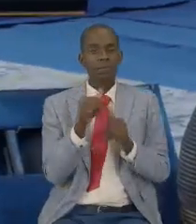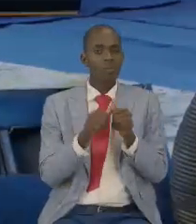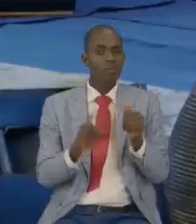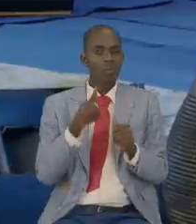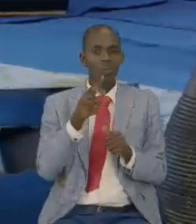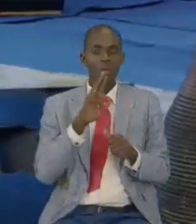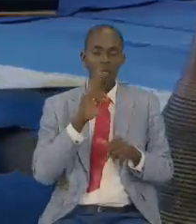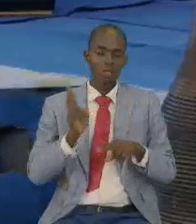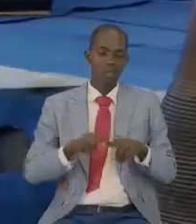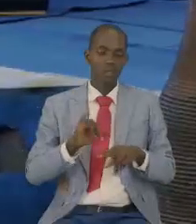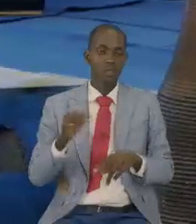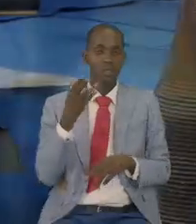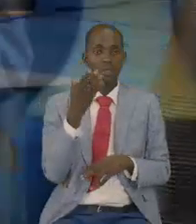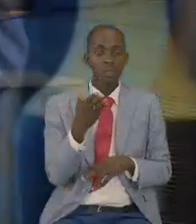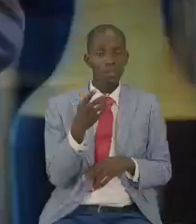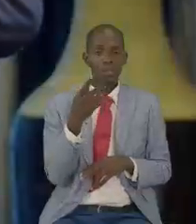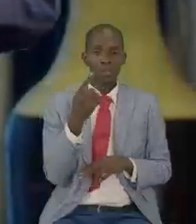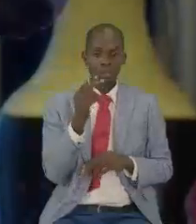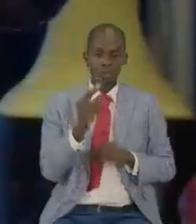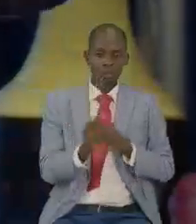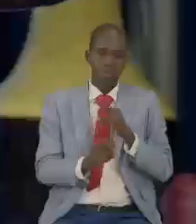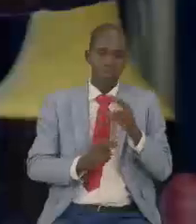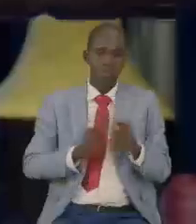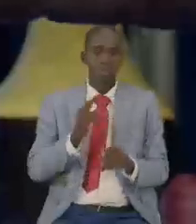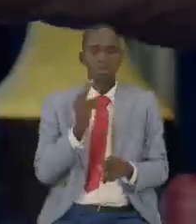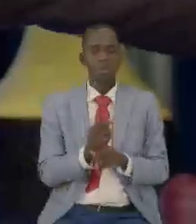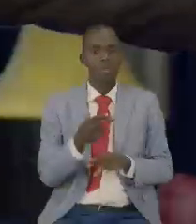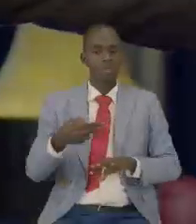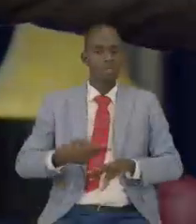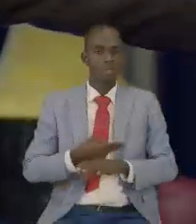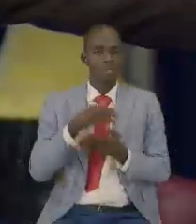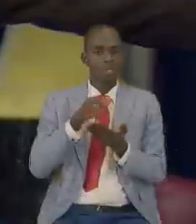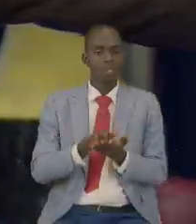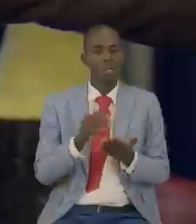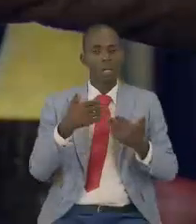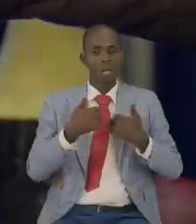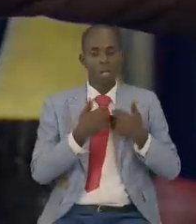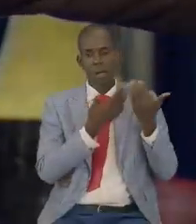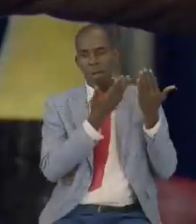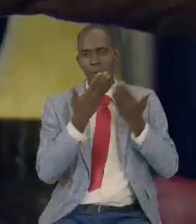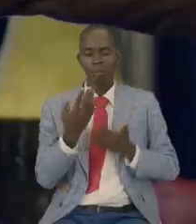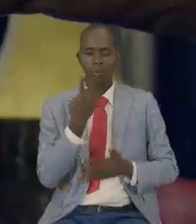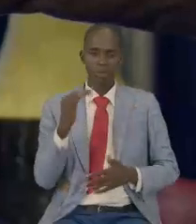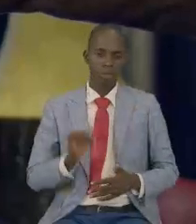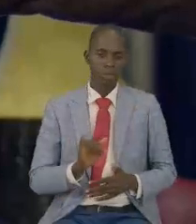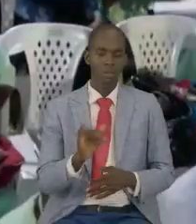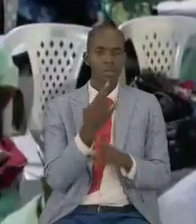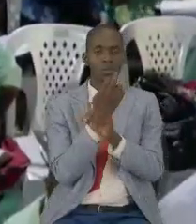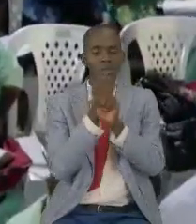universal lamp has brought eternal redemption for you. I